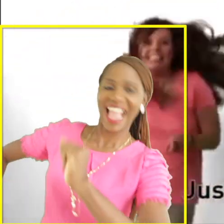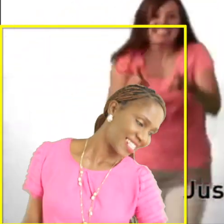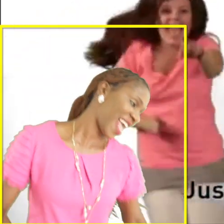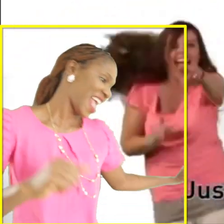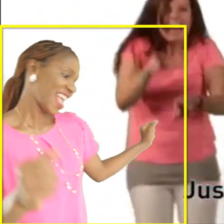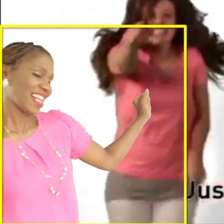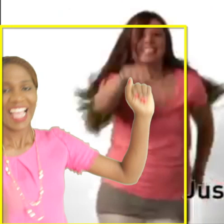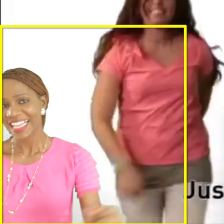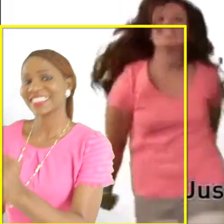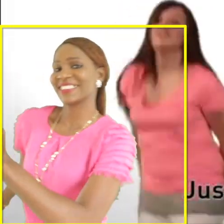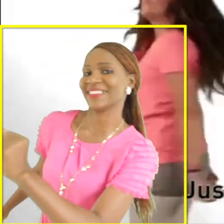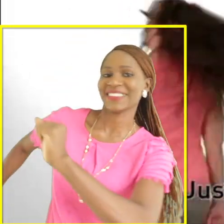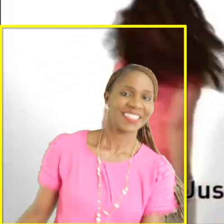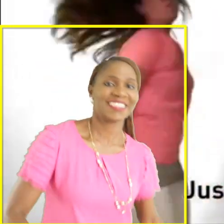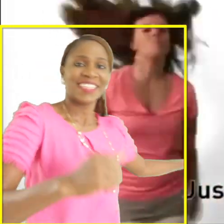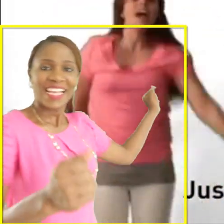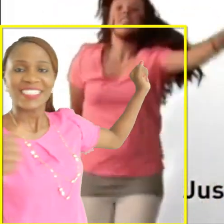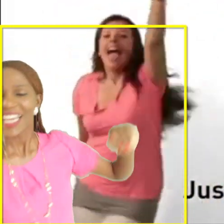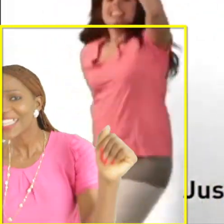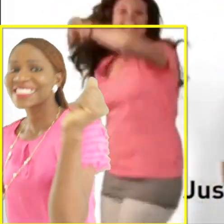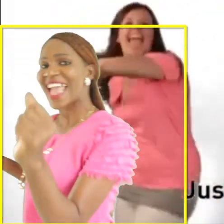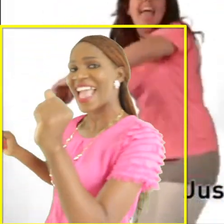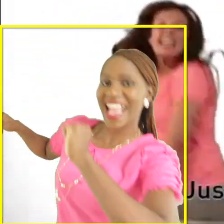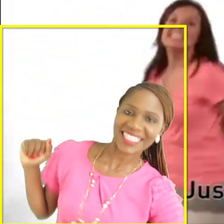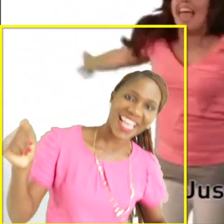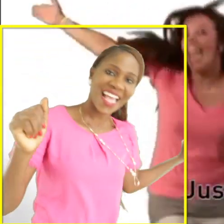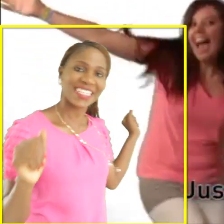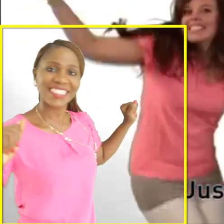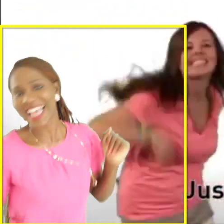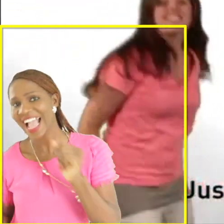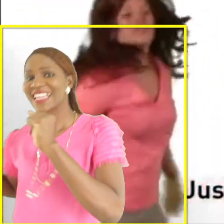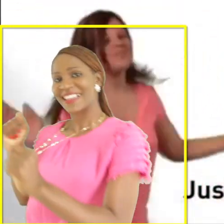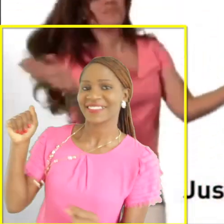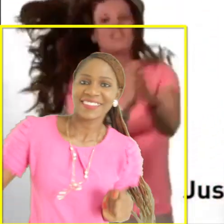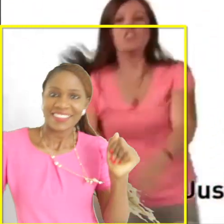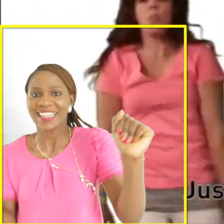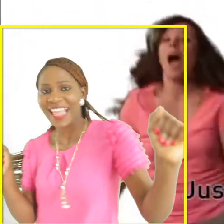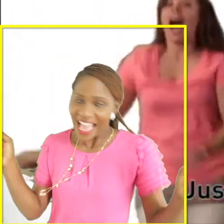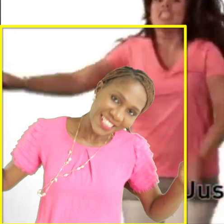Dance.